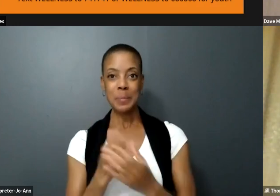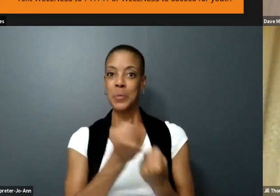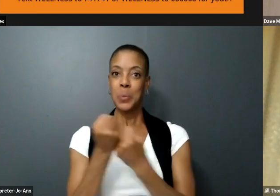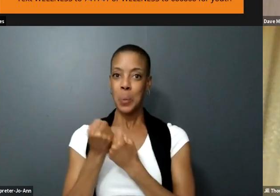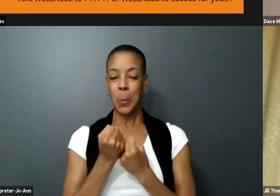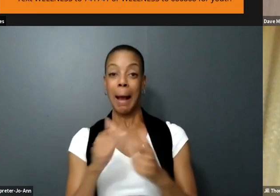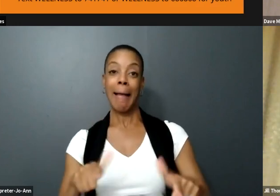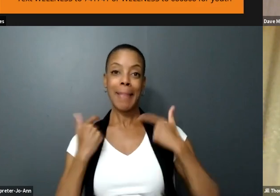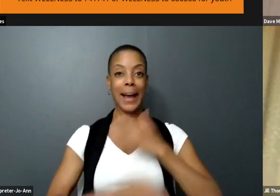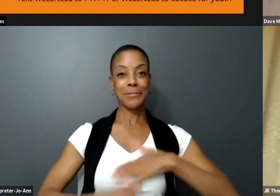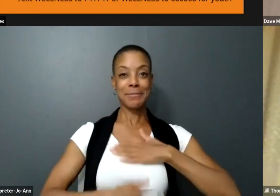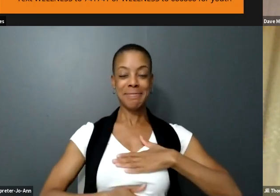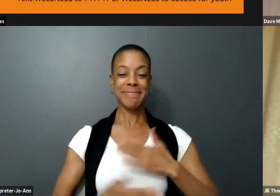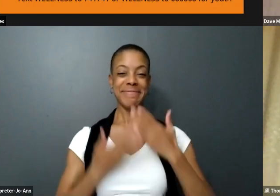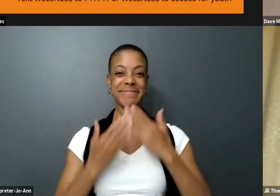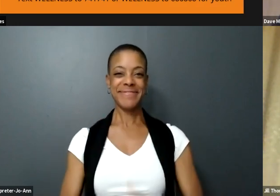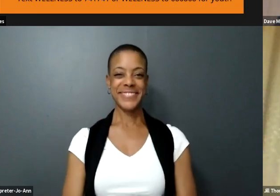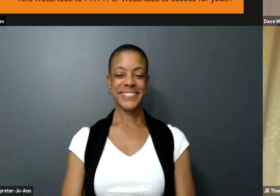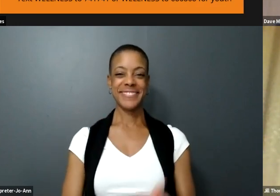live entertainment. Thank you very much.